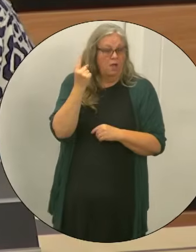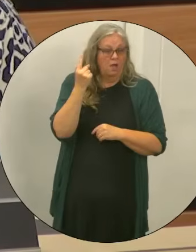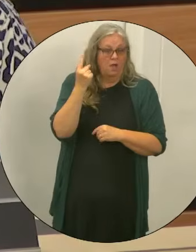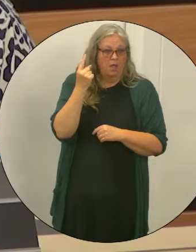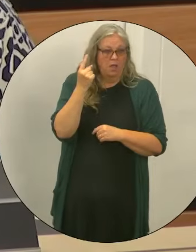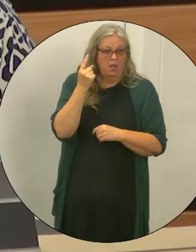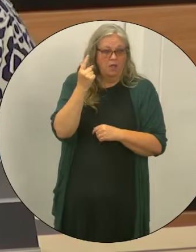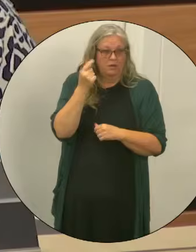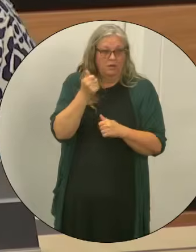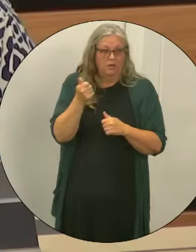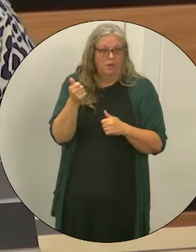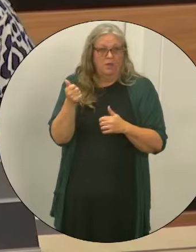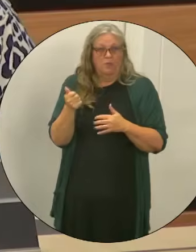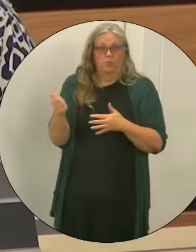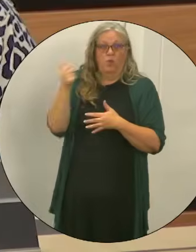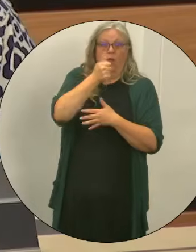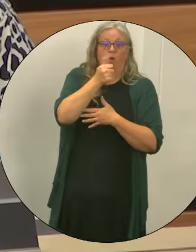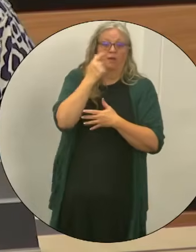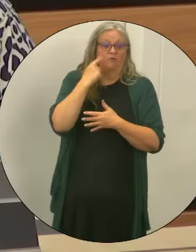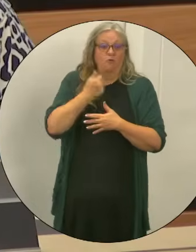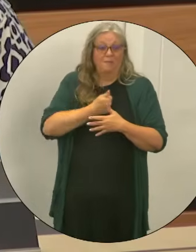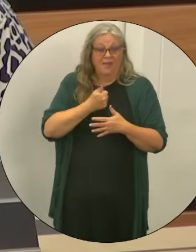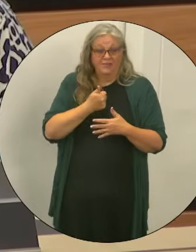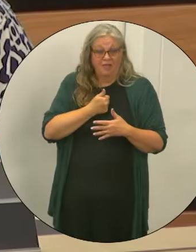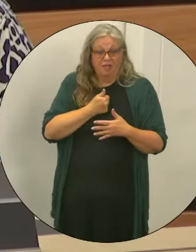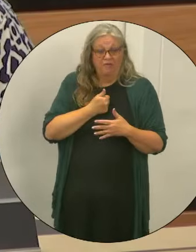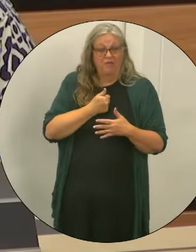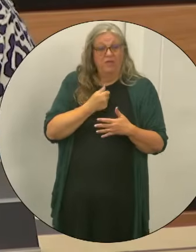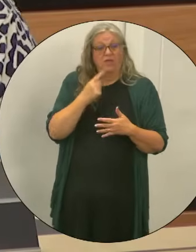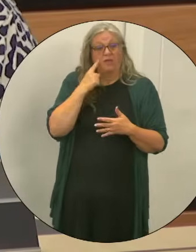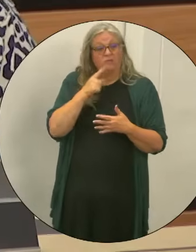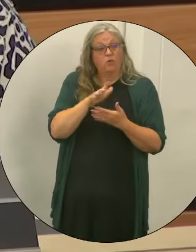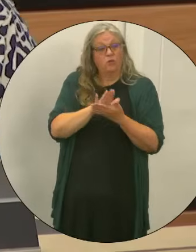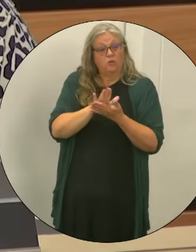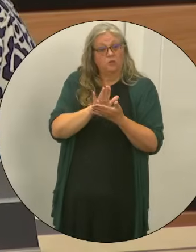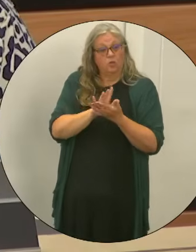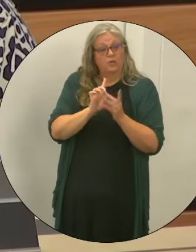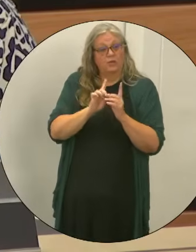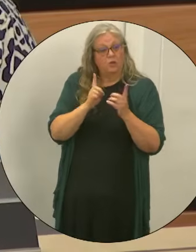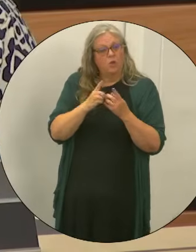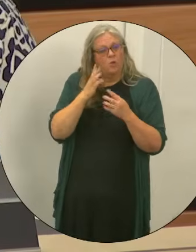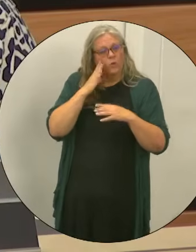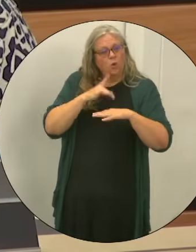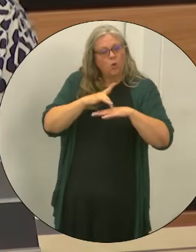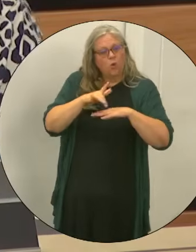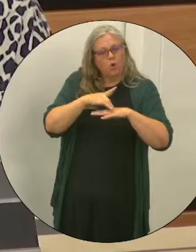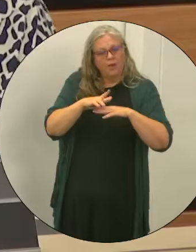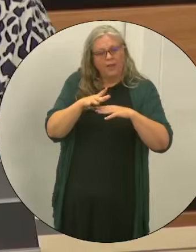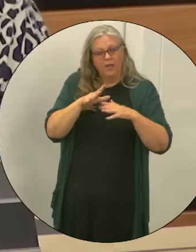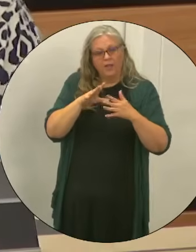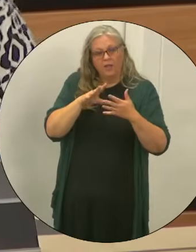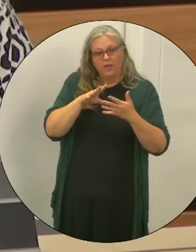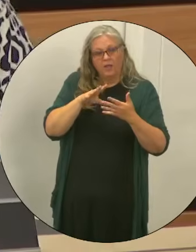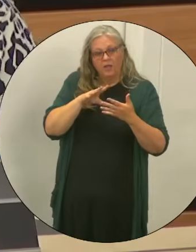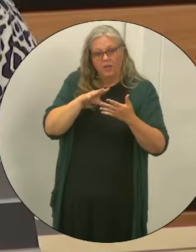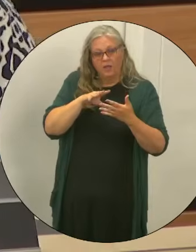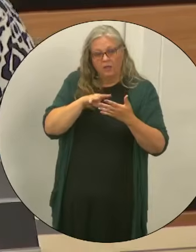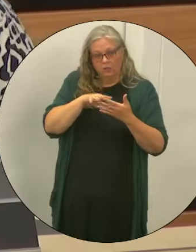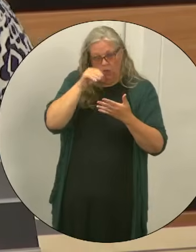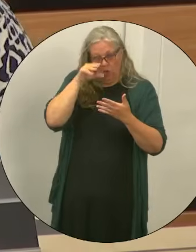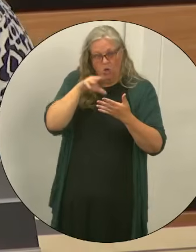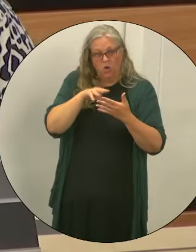priority for myself and should be for our district. We know that those early learning investments have the